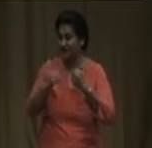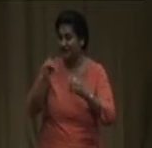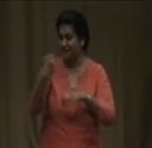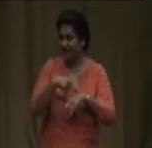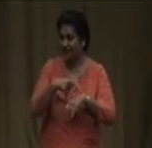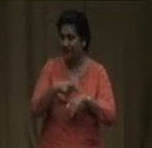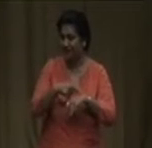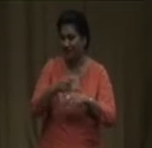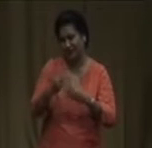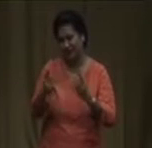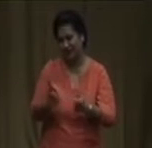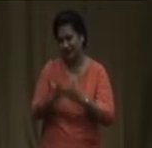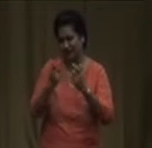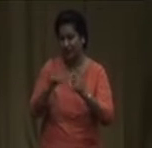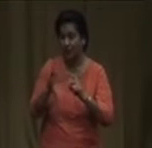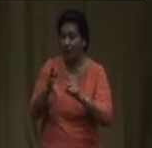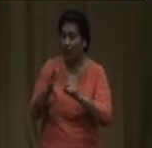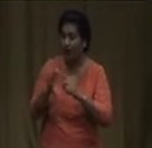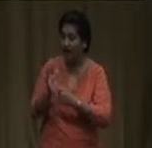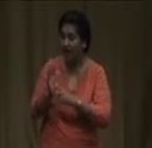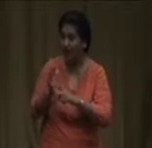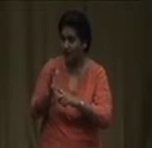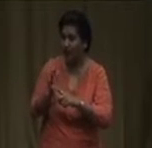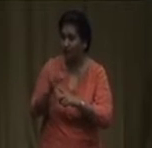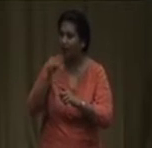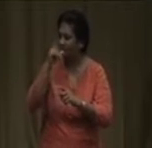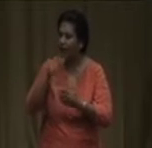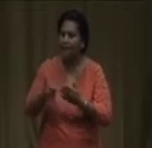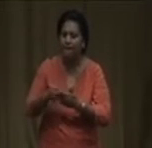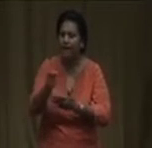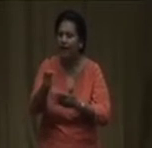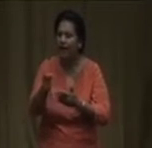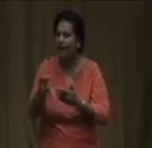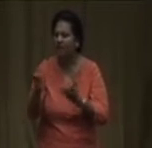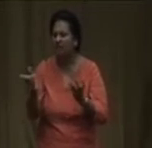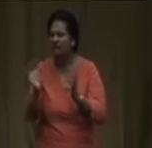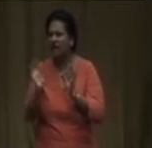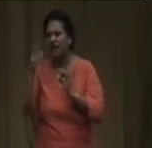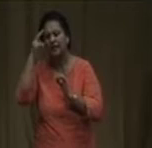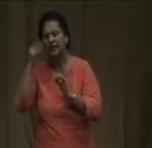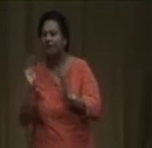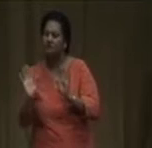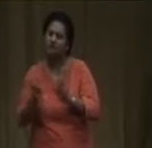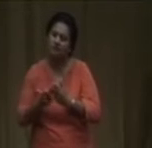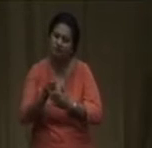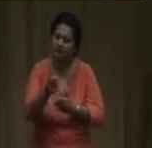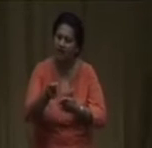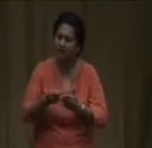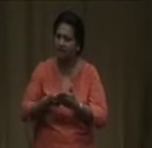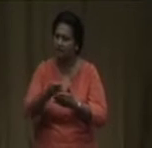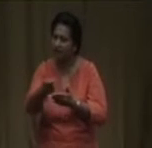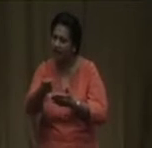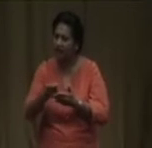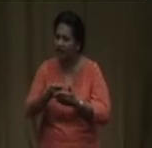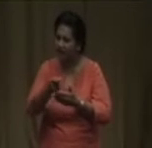model gives the ability for learners to fail anonymously, to have more time to succeed, and then to think